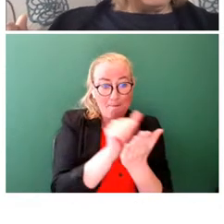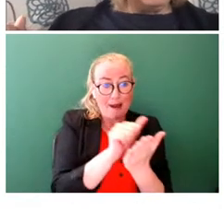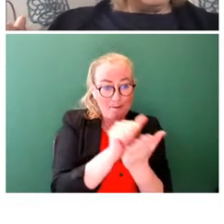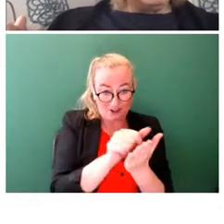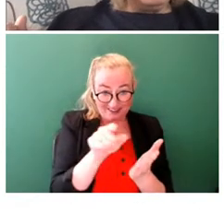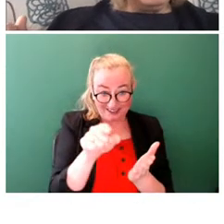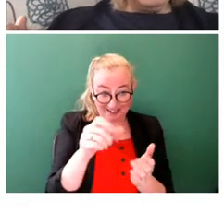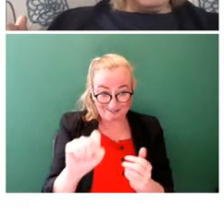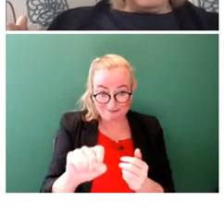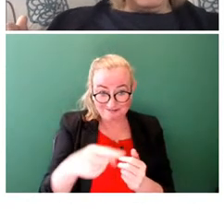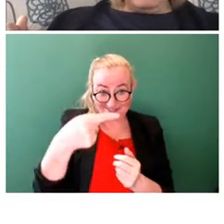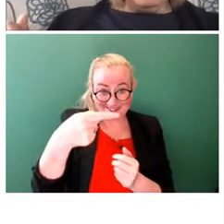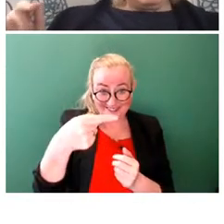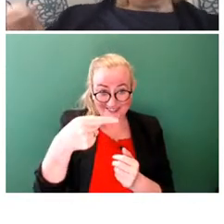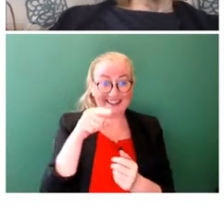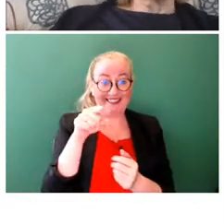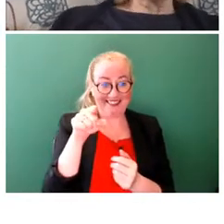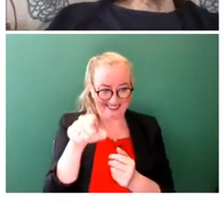now.